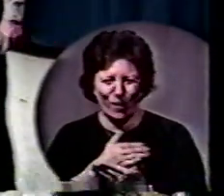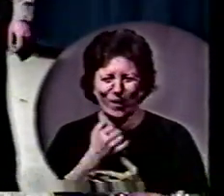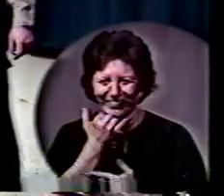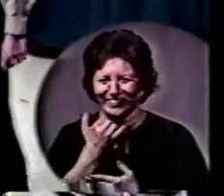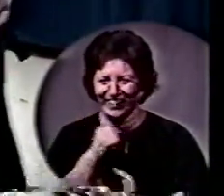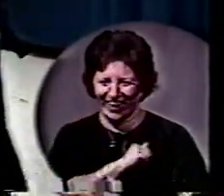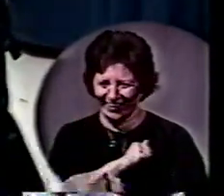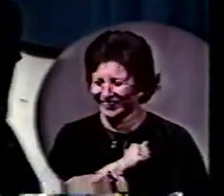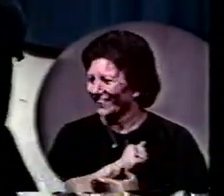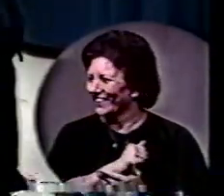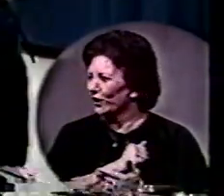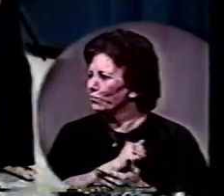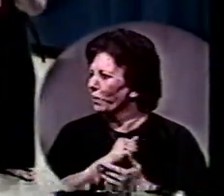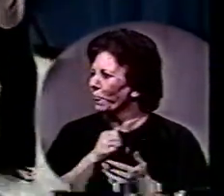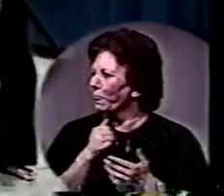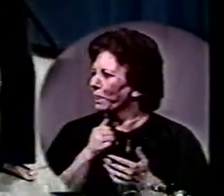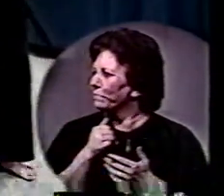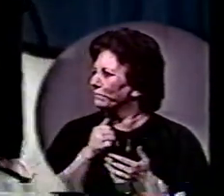Come with me.